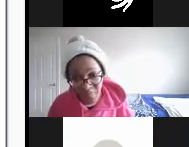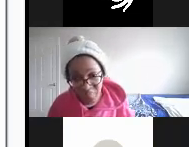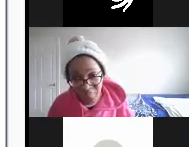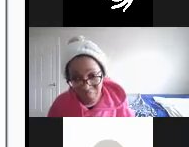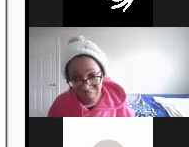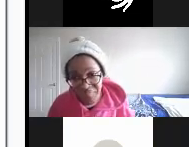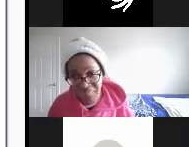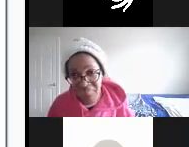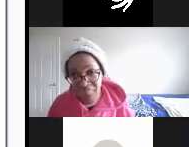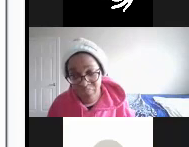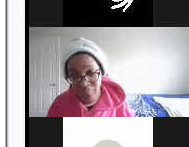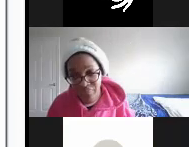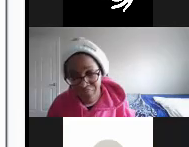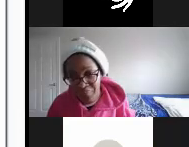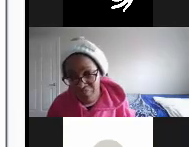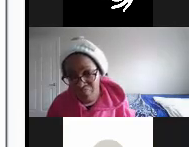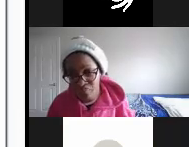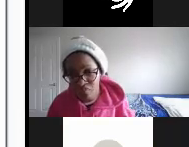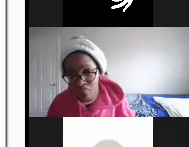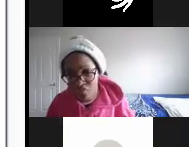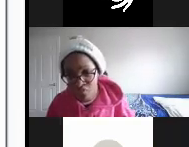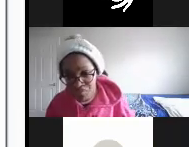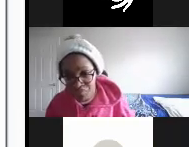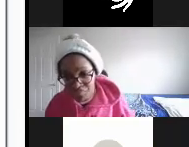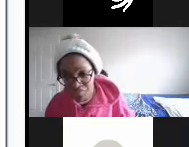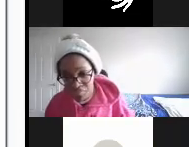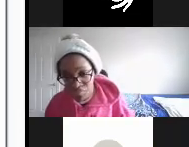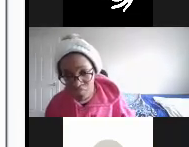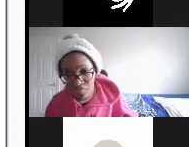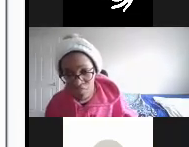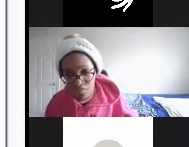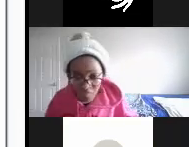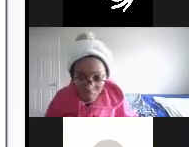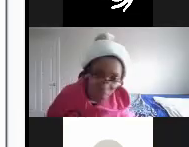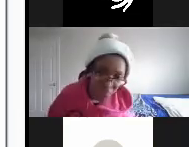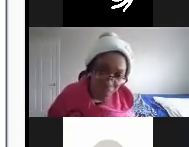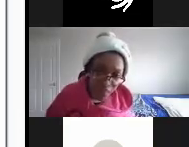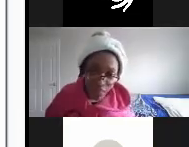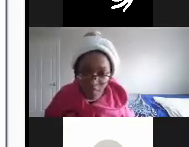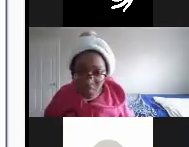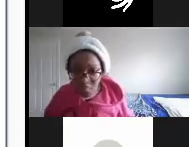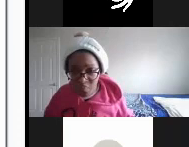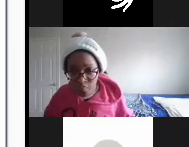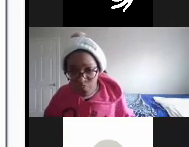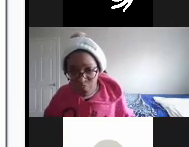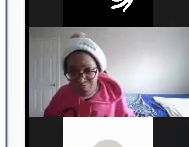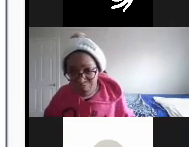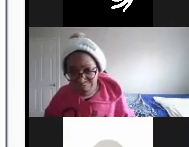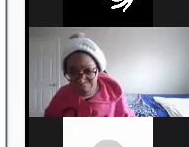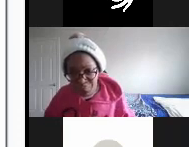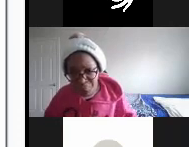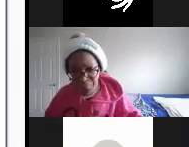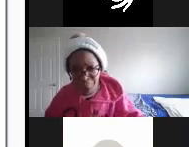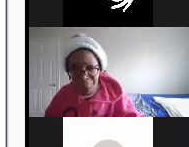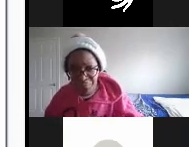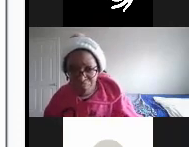say. And I think that's the work. We are hope dealers, not hospice care workers. And we have to keep that really clear in our head and